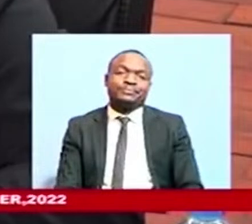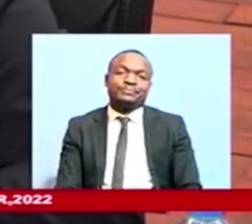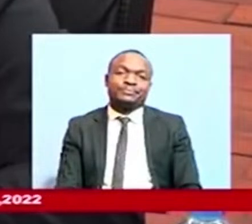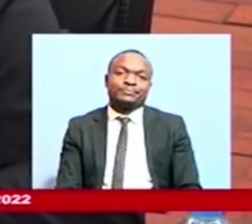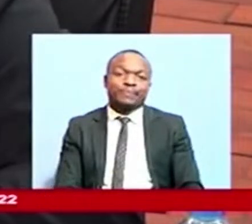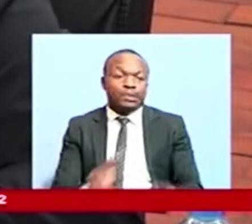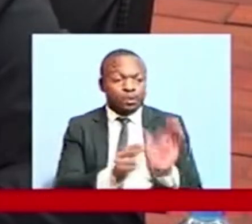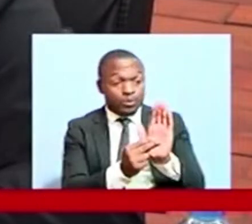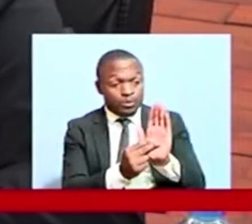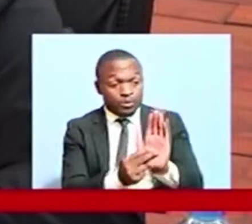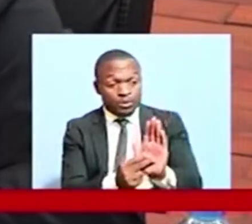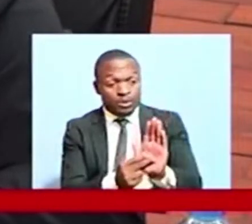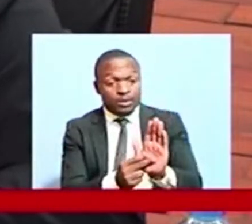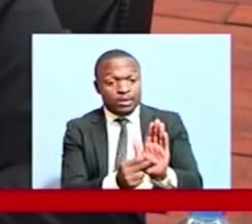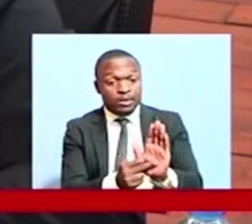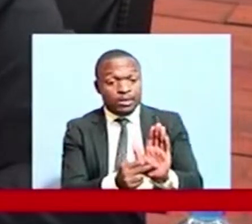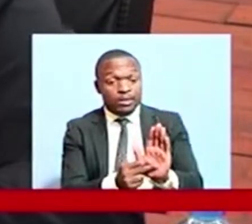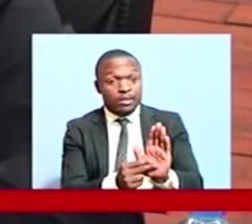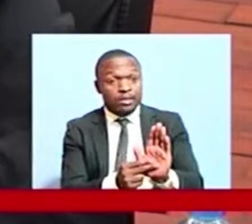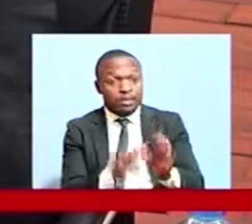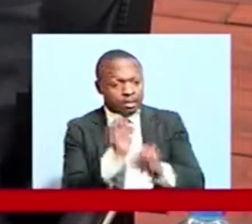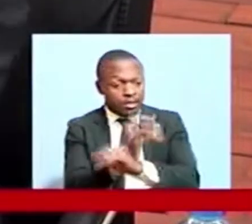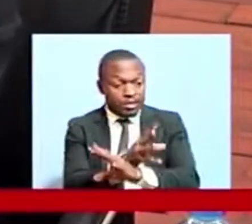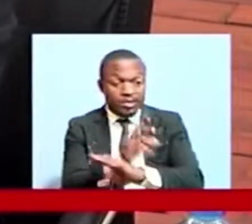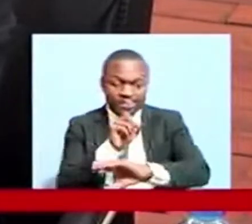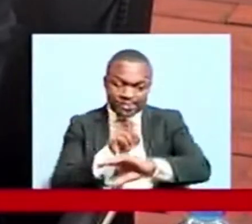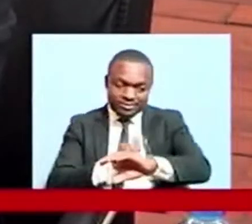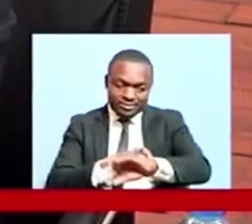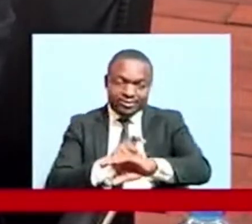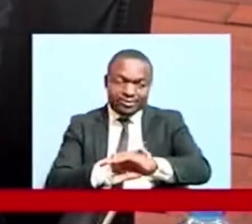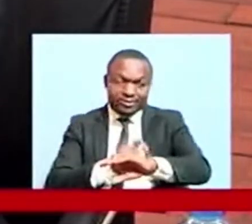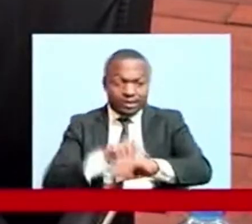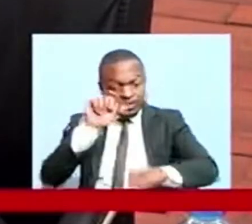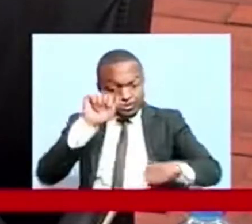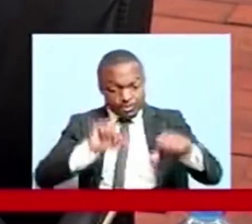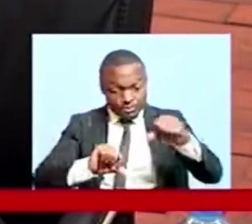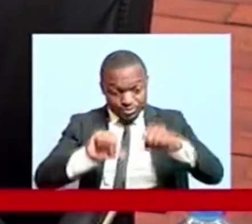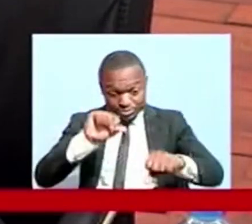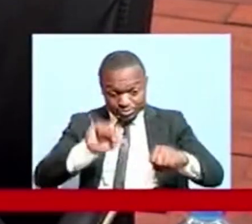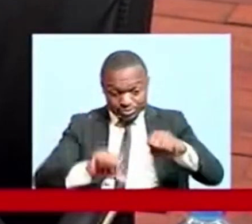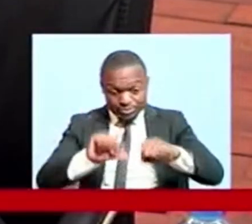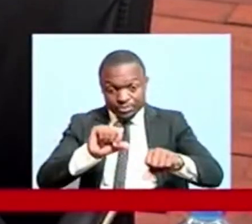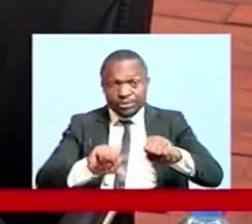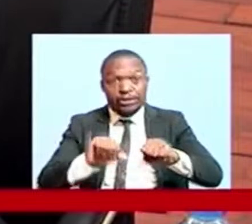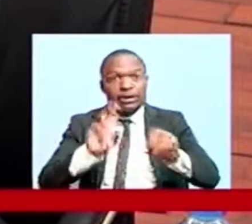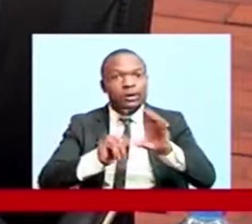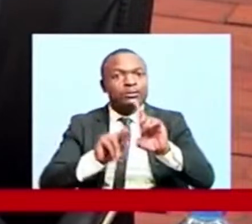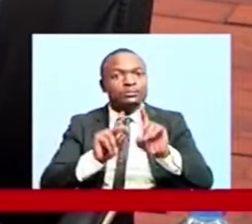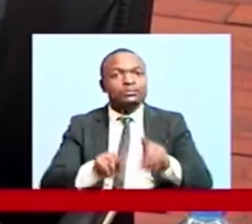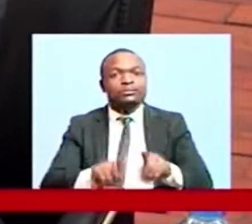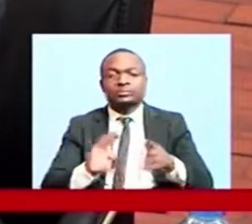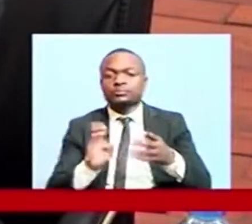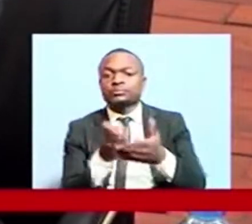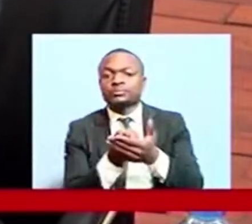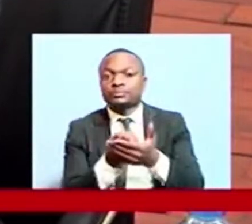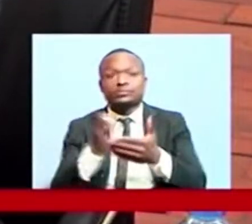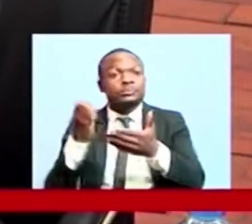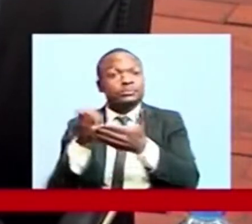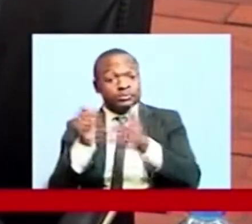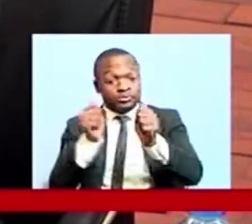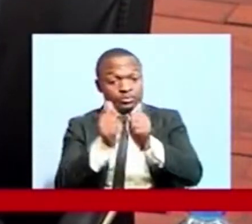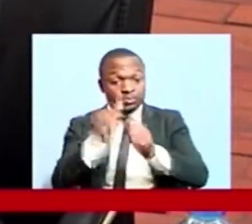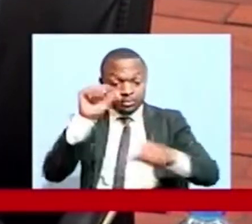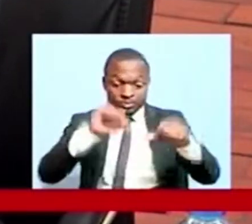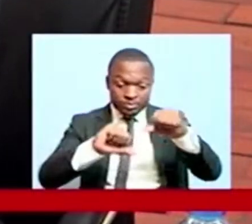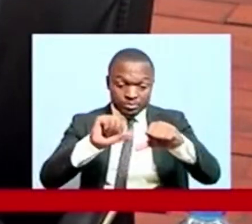to show that they are viable? During the period of audit chairperson, there is engagement with the auditors.